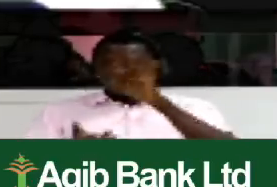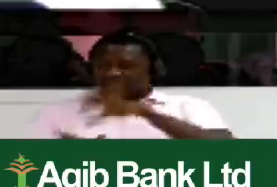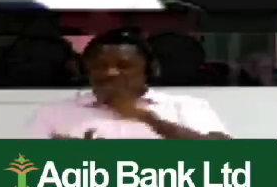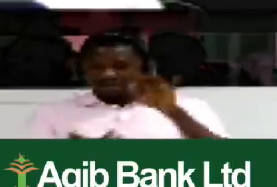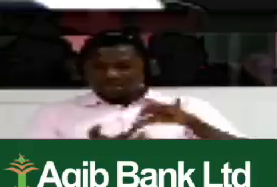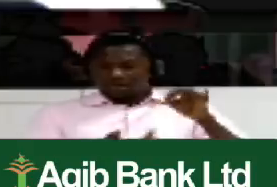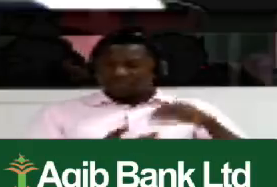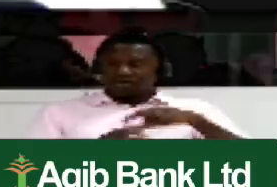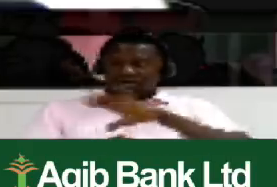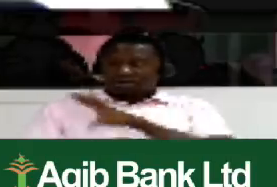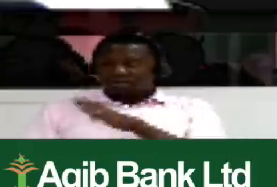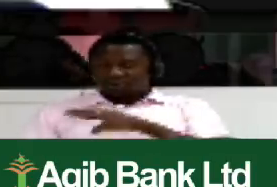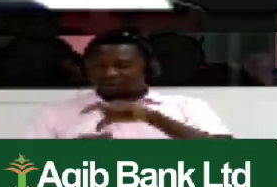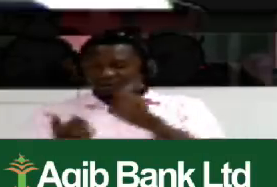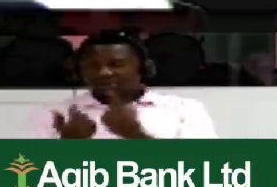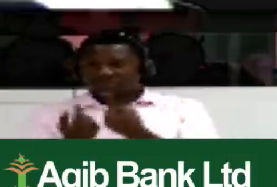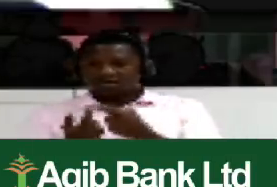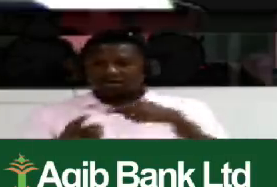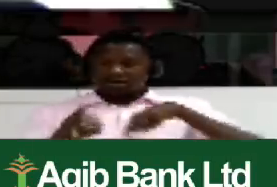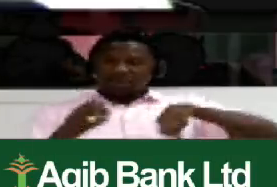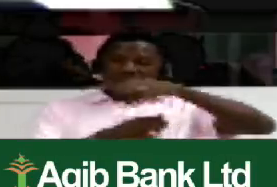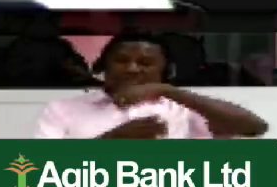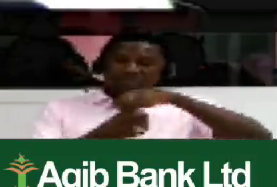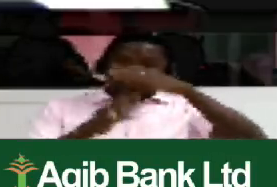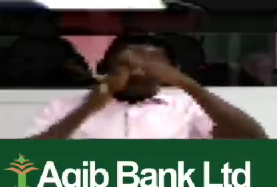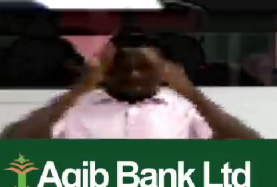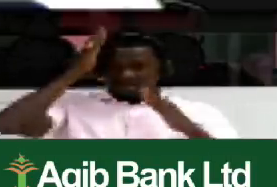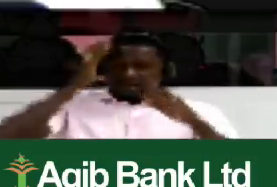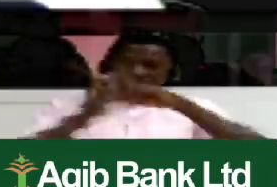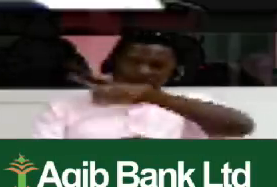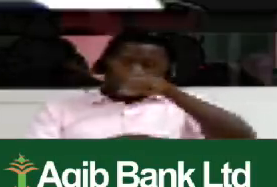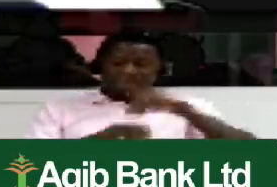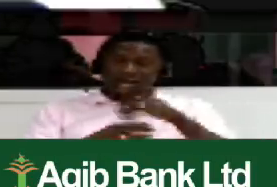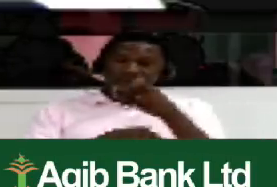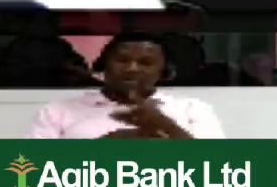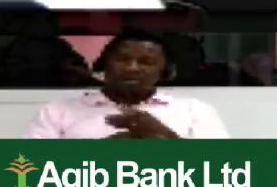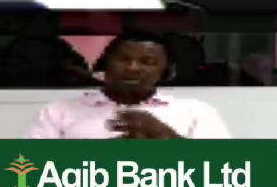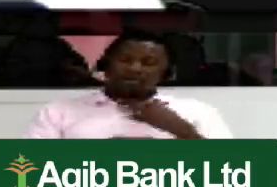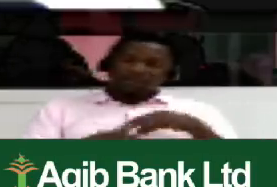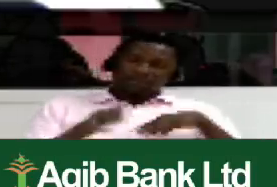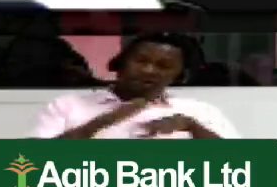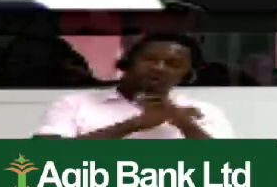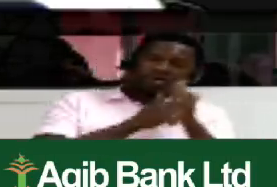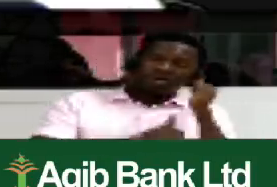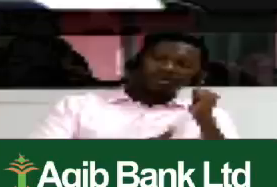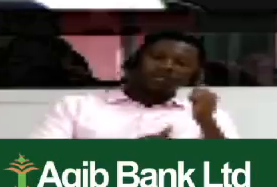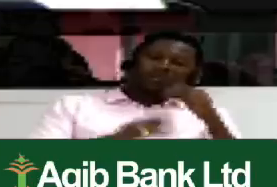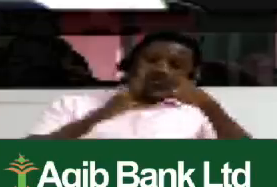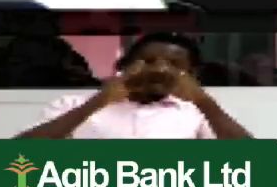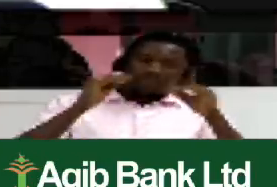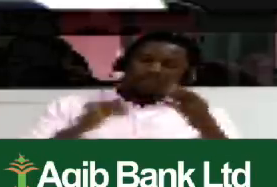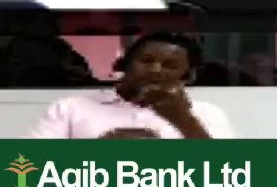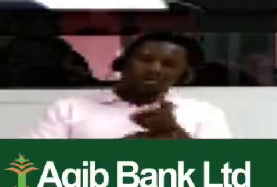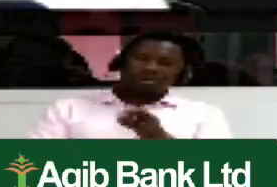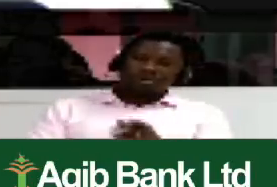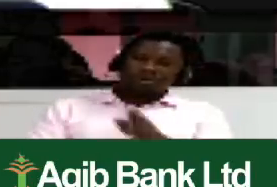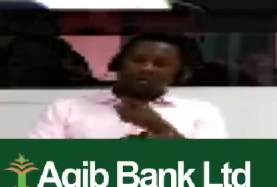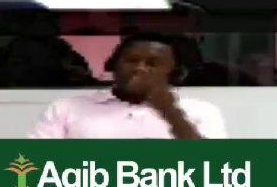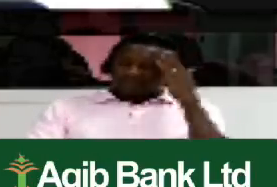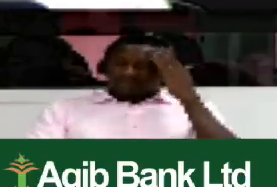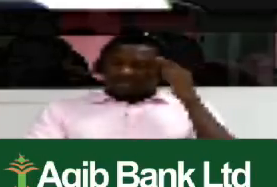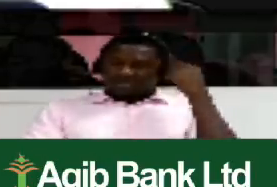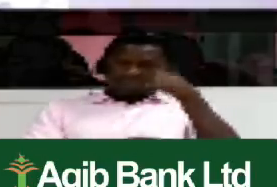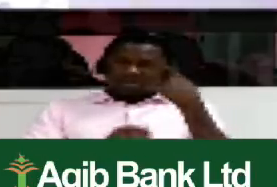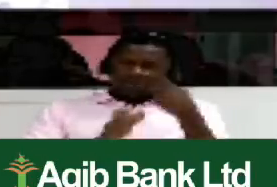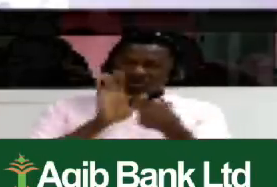the barracks? Yes. And then taken back inside. Did you recognize any of the soldiers at this point while you were at